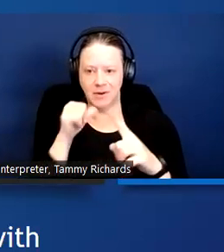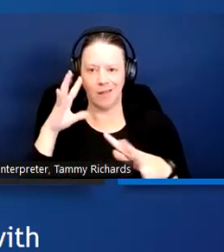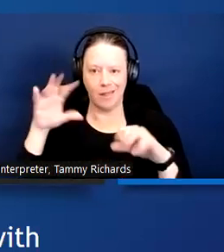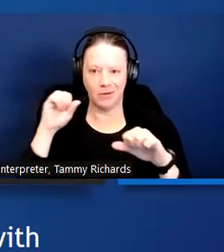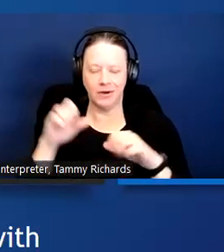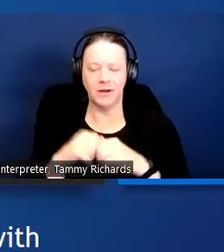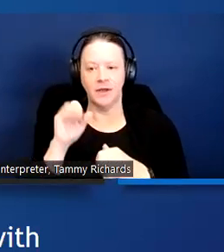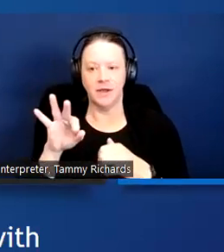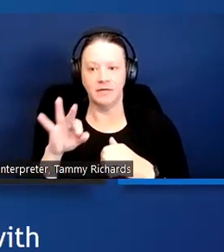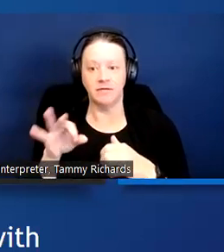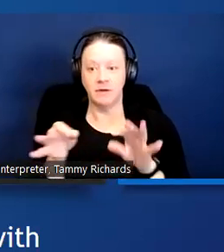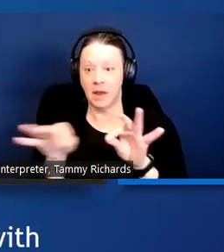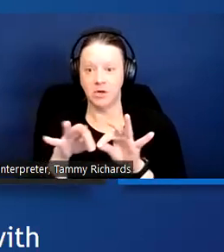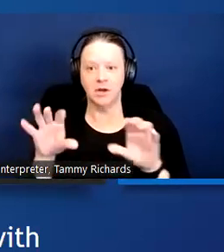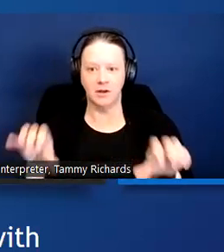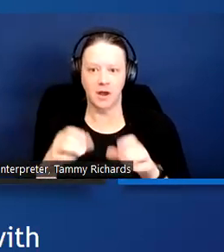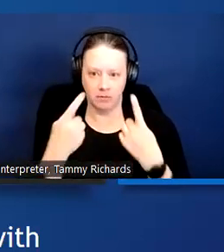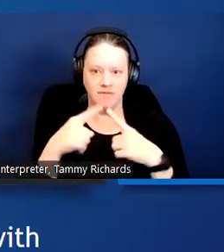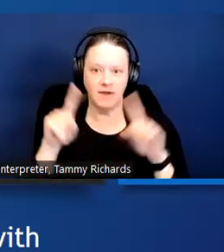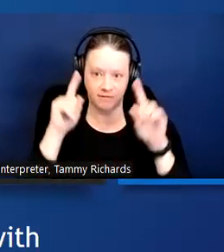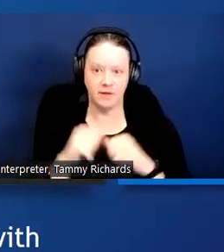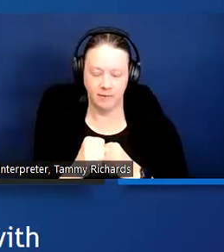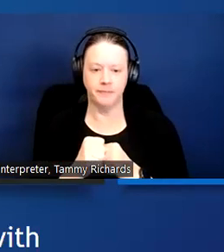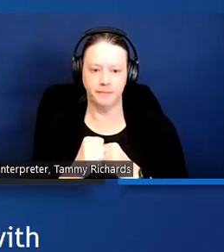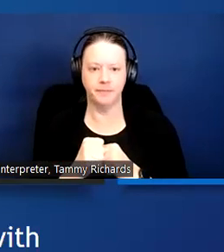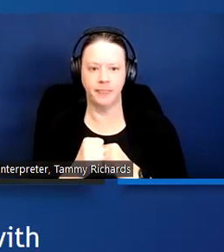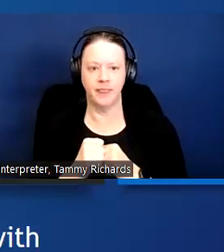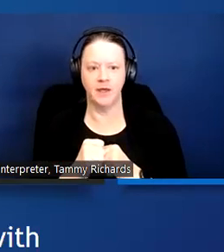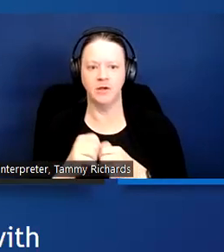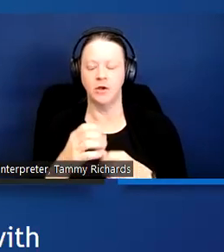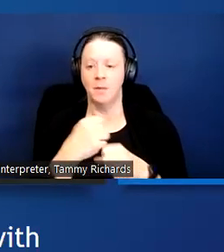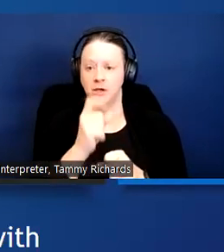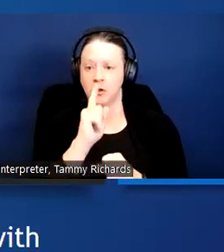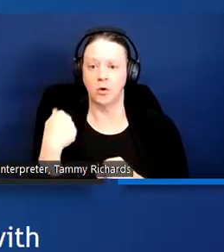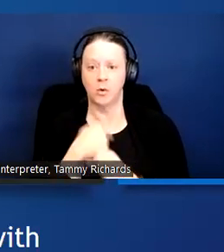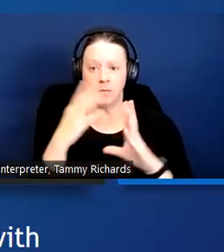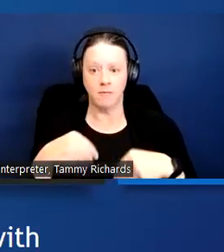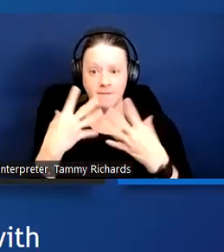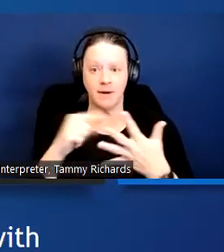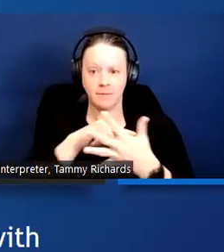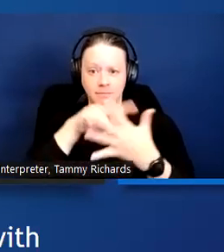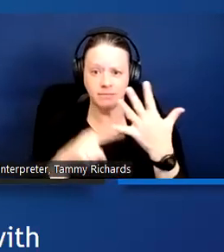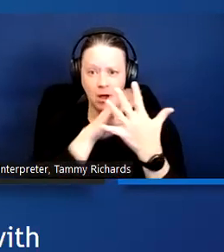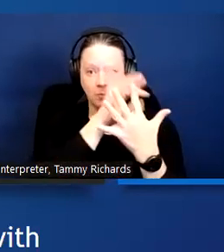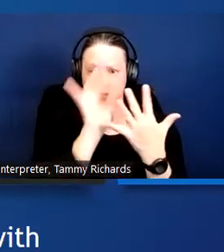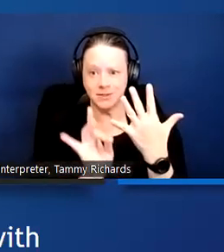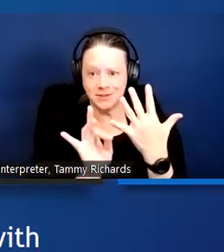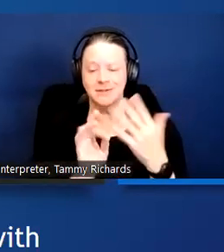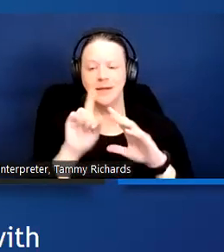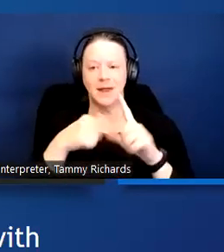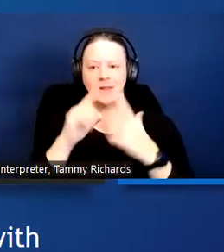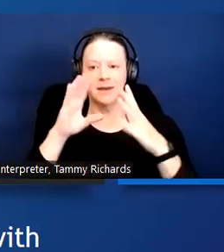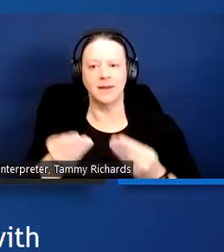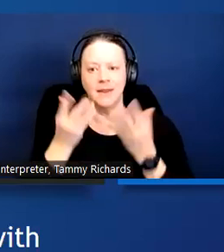has been done effectively. So, you know, making sure that we're providing those alternatives and giving people